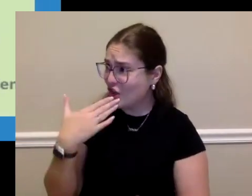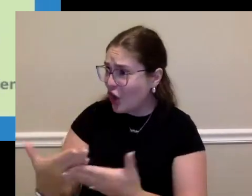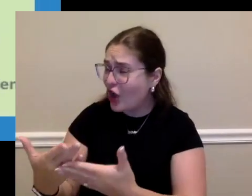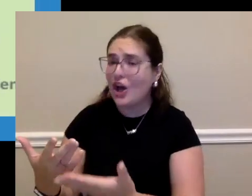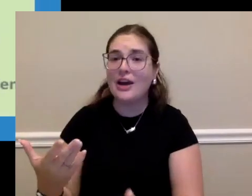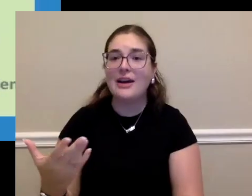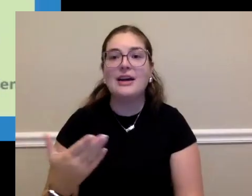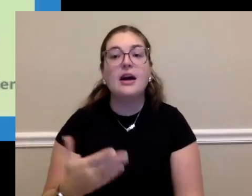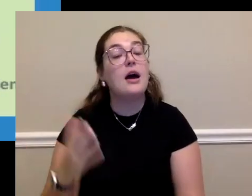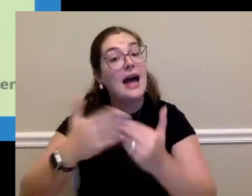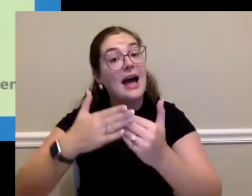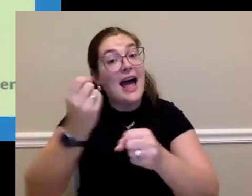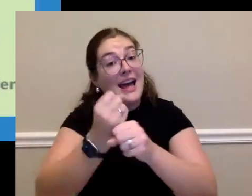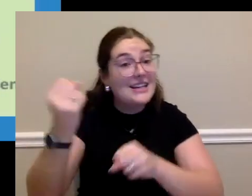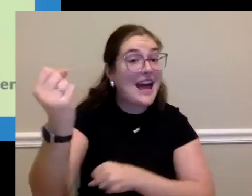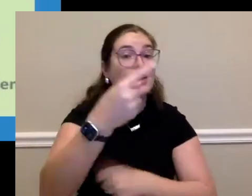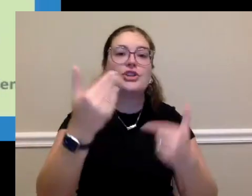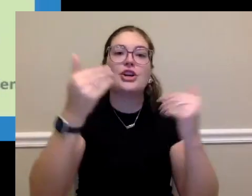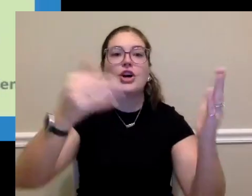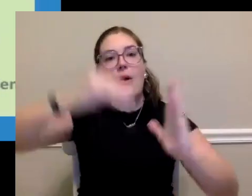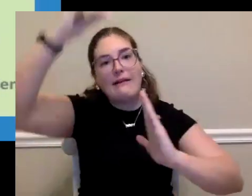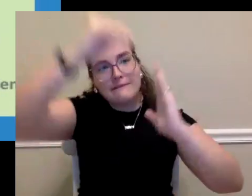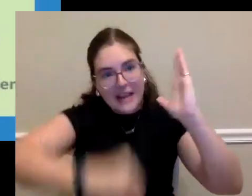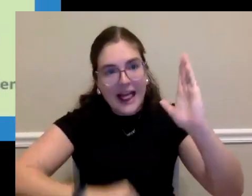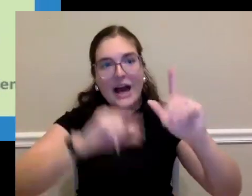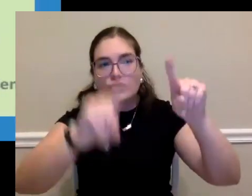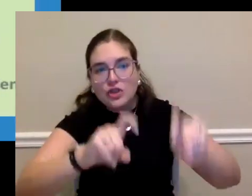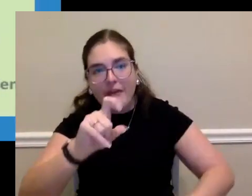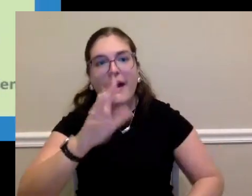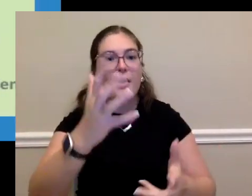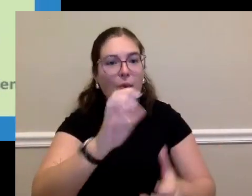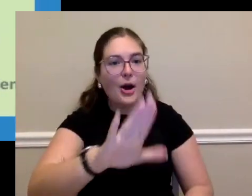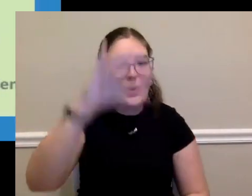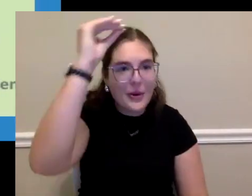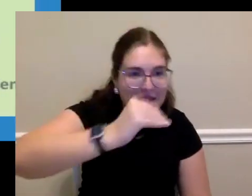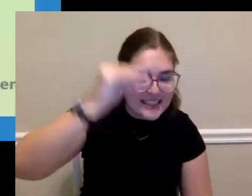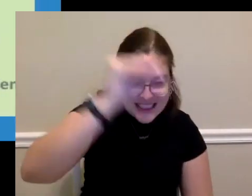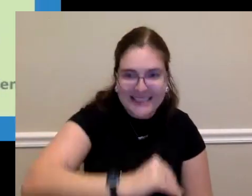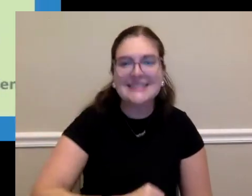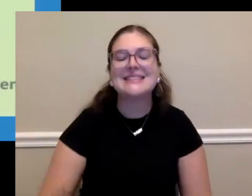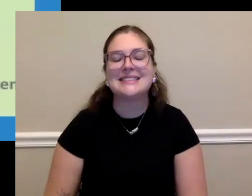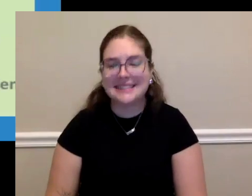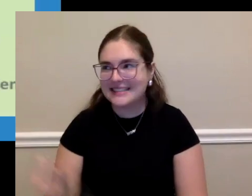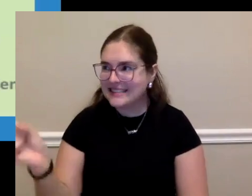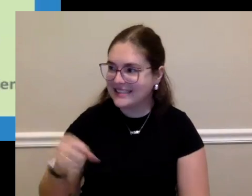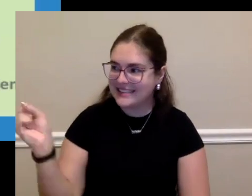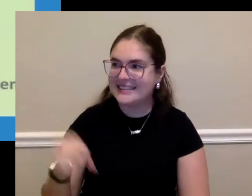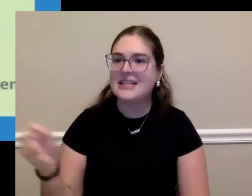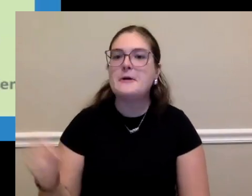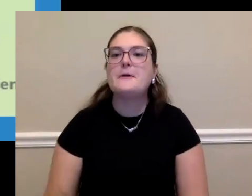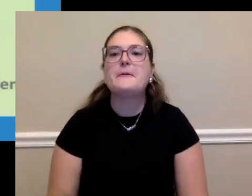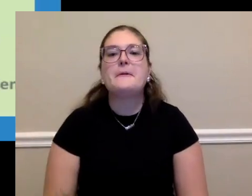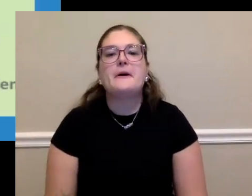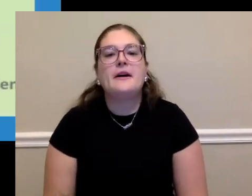do trying a to. survey, make sure you fill it out because we want all of your opinions. Yes, yes, yes. Okay, here